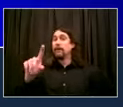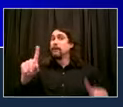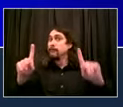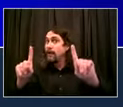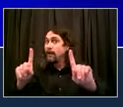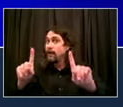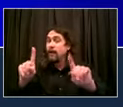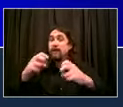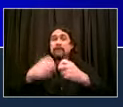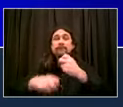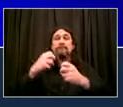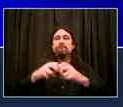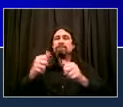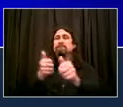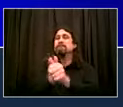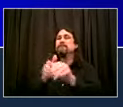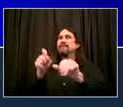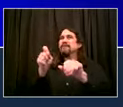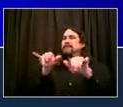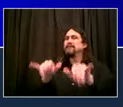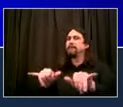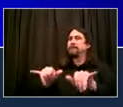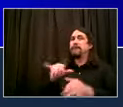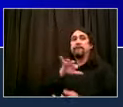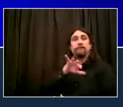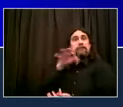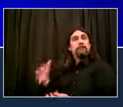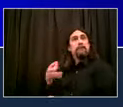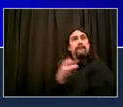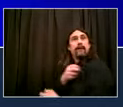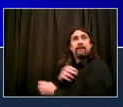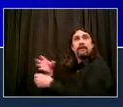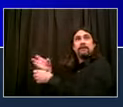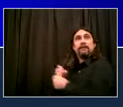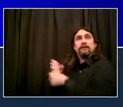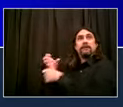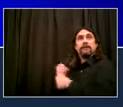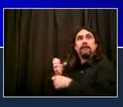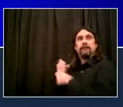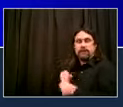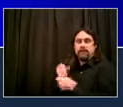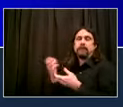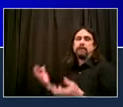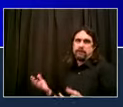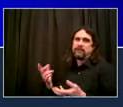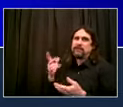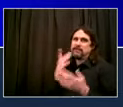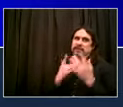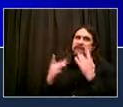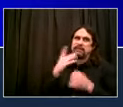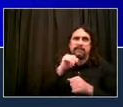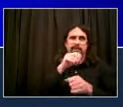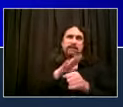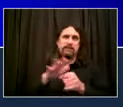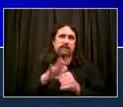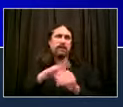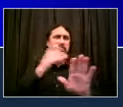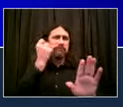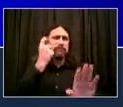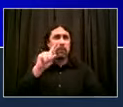The storms all over the country disrupted everything. At one point, we got down to fewer than 1,000 first doses left for the